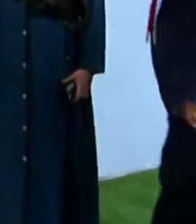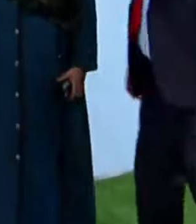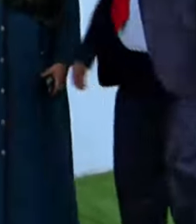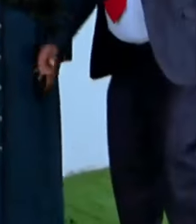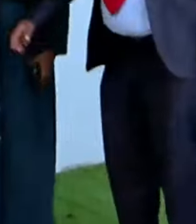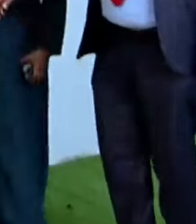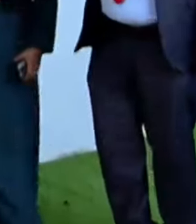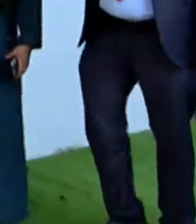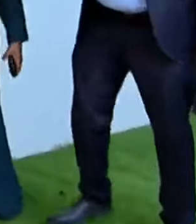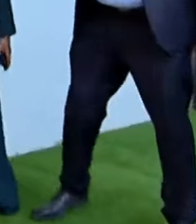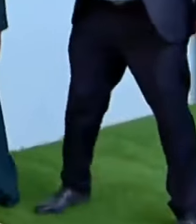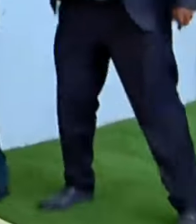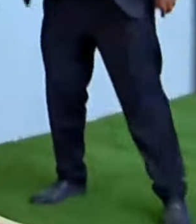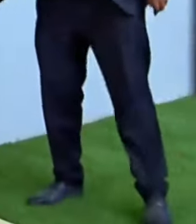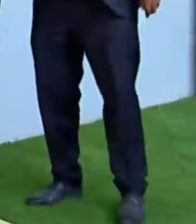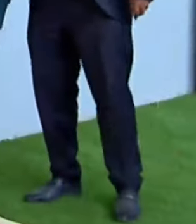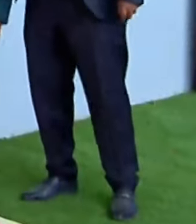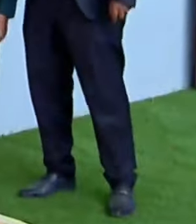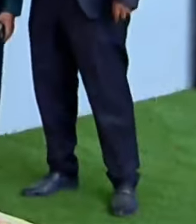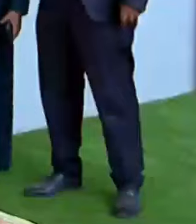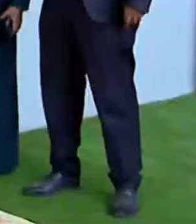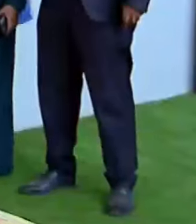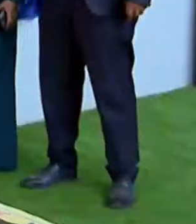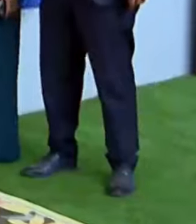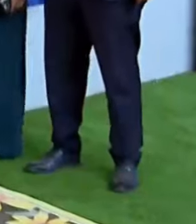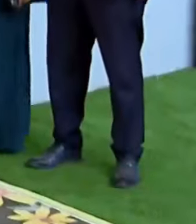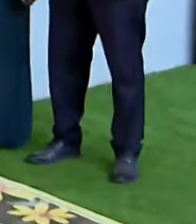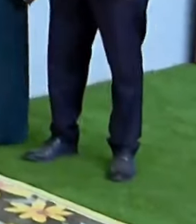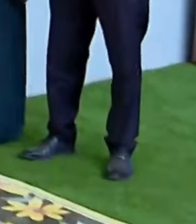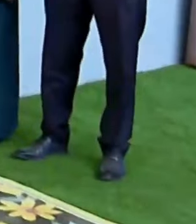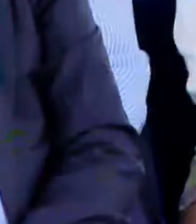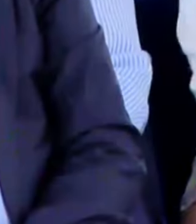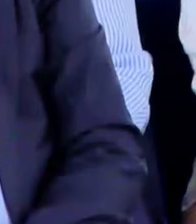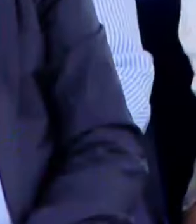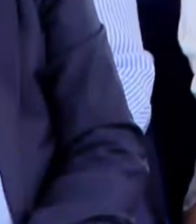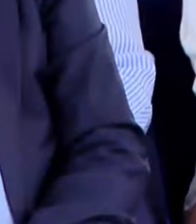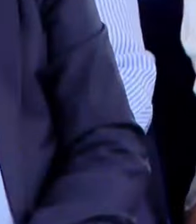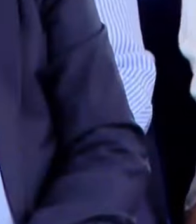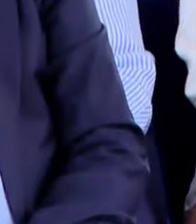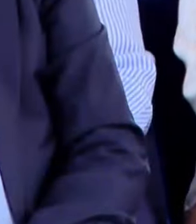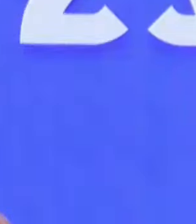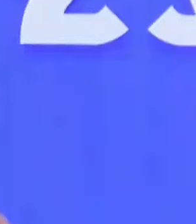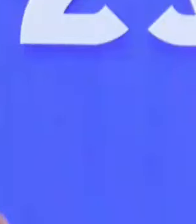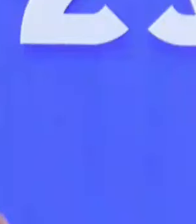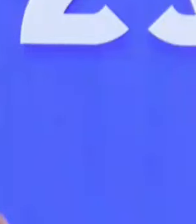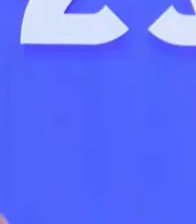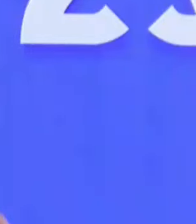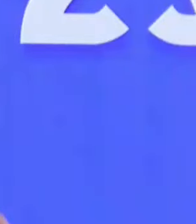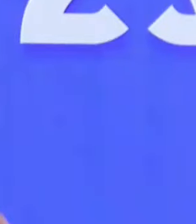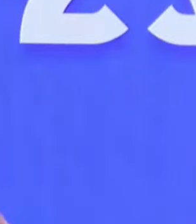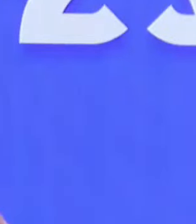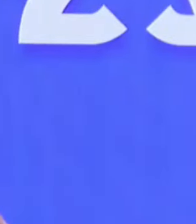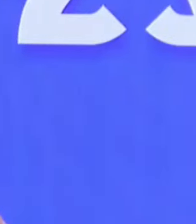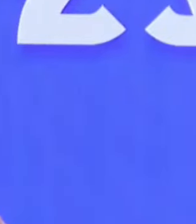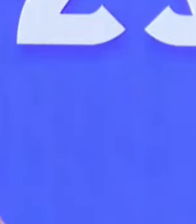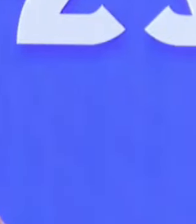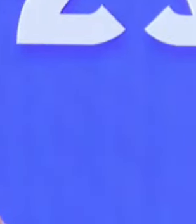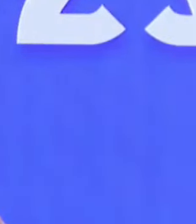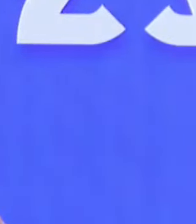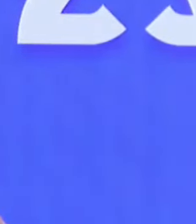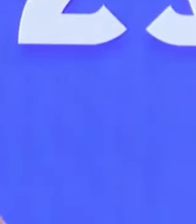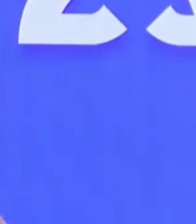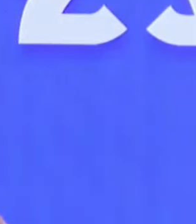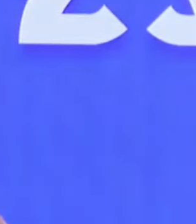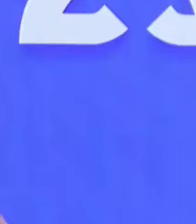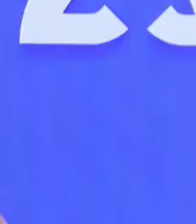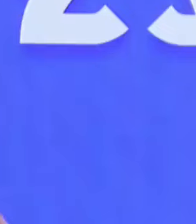Oduwwan ijoo kantiibaa magaalaa Finfinnee Aadde Adaanach Abeebee bakka dhaabbii konkolaataa eekkaa lakkoofsa 2 eebbisuun hojii eegalchiisan. Bakki dhaabbii